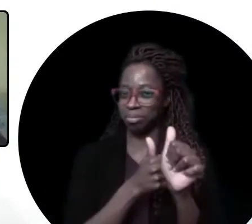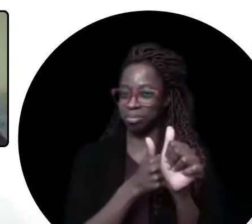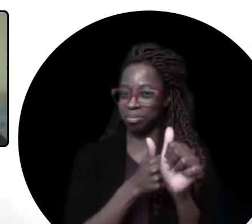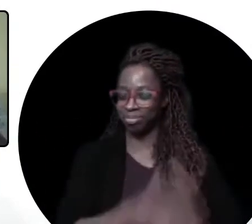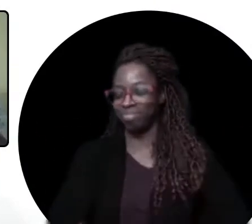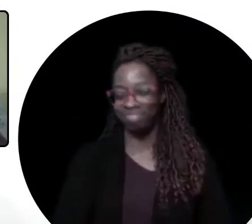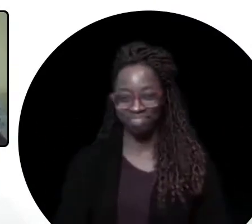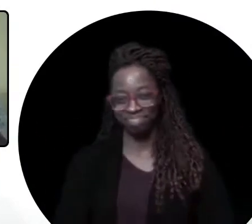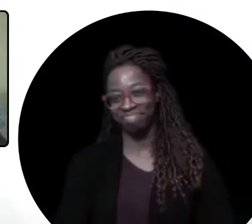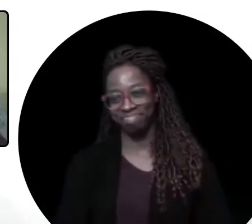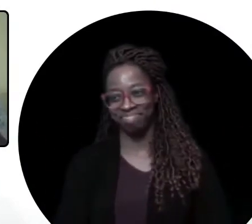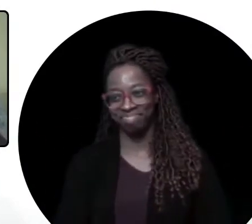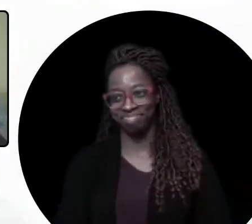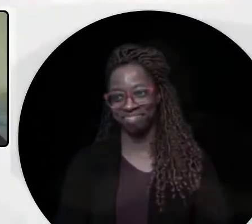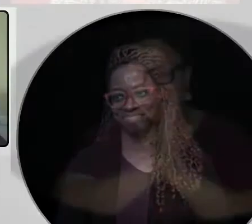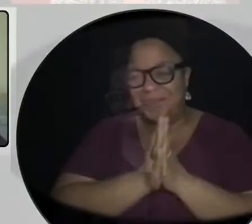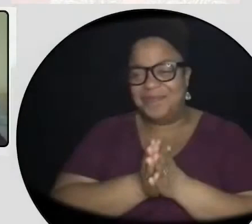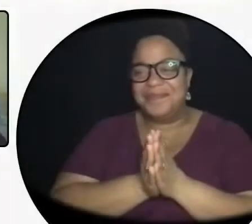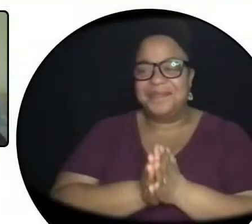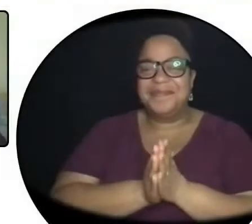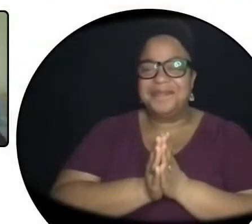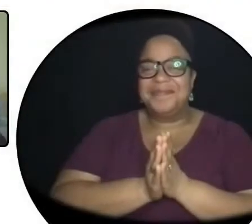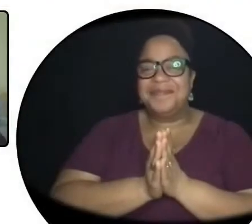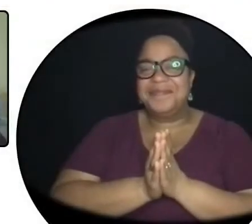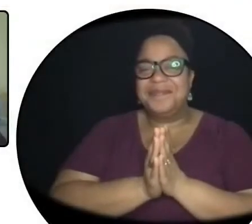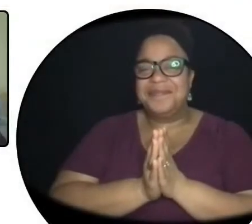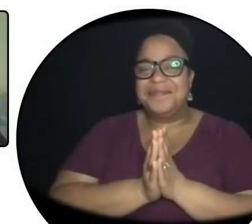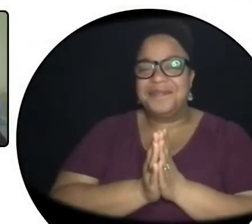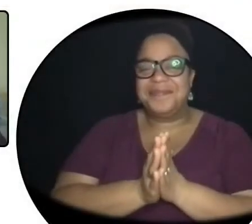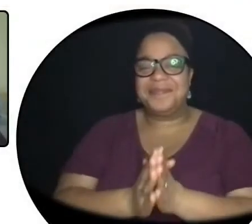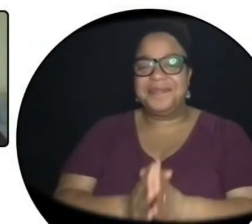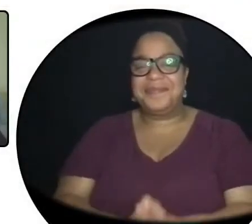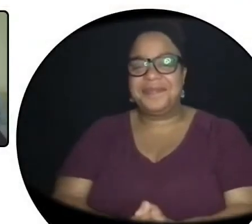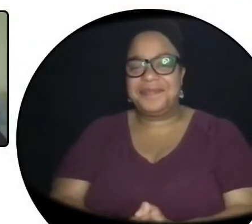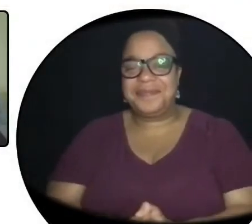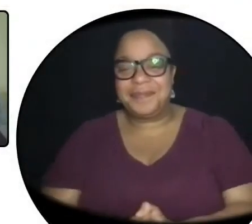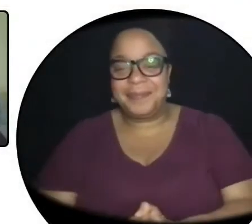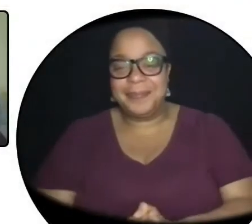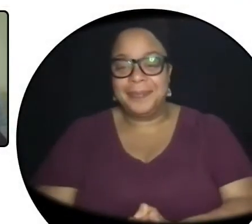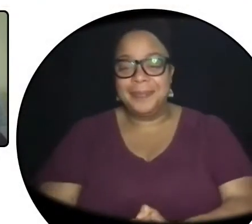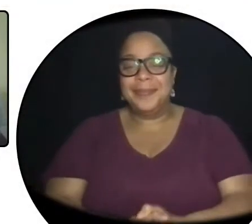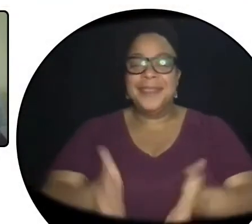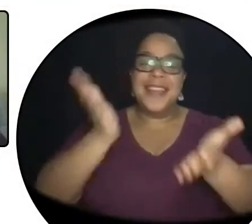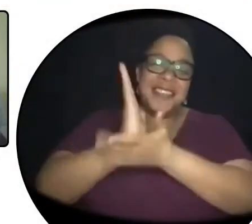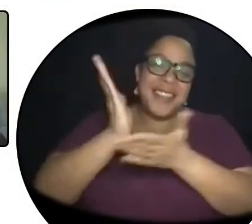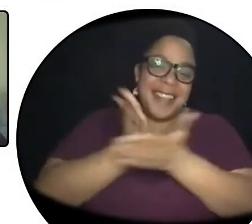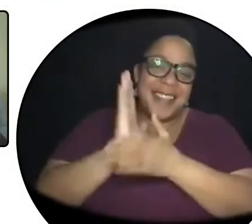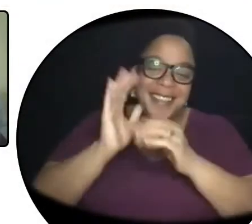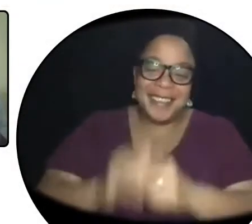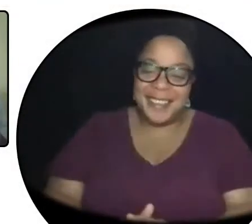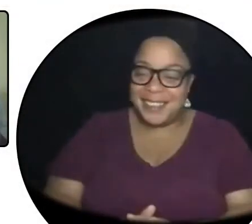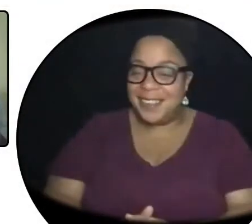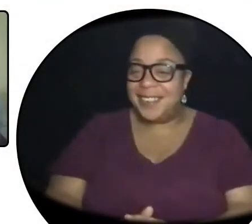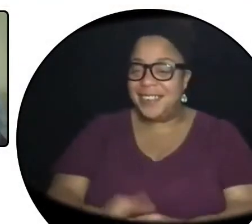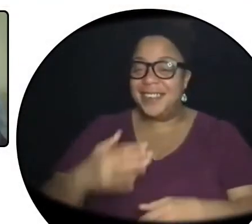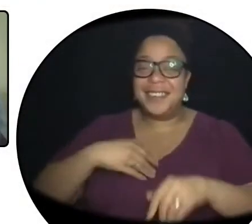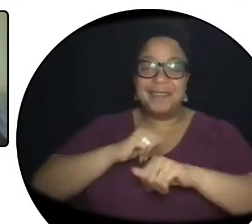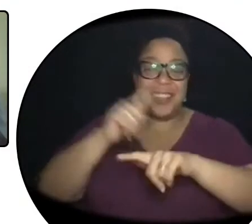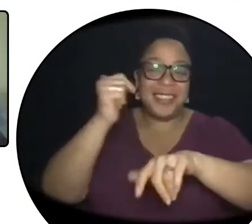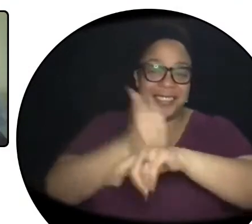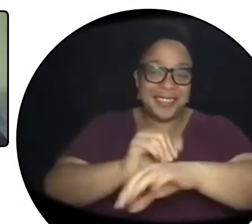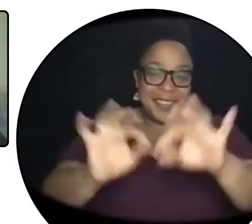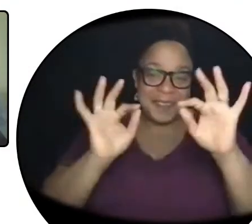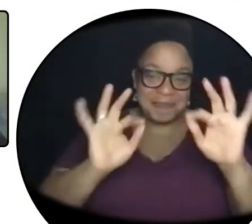And all right, we're all set. And that question just, and so we had one question that hasn't been